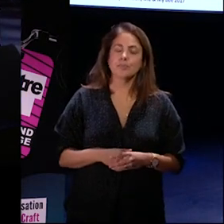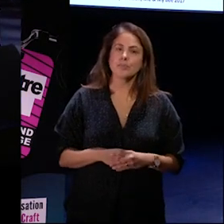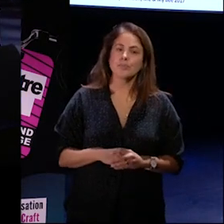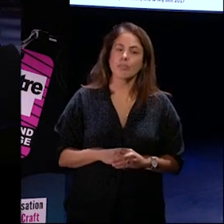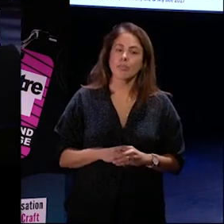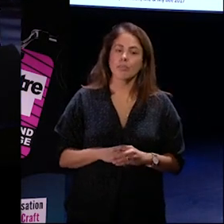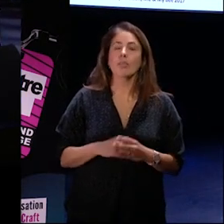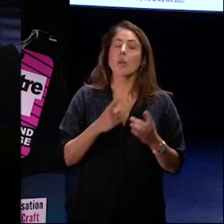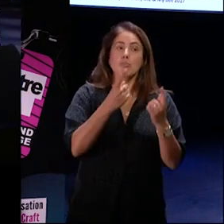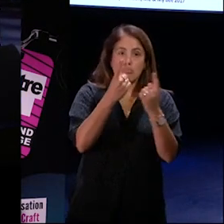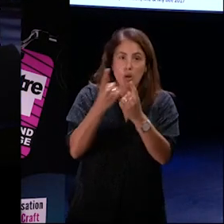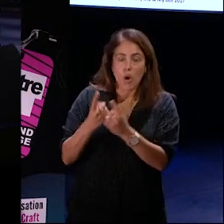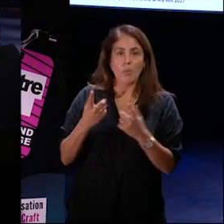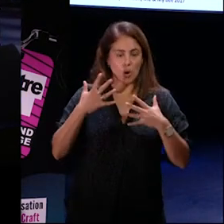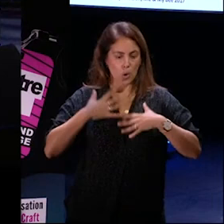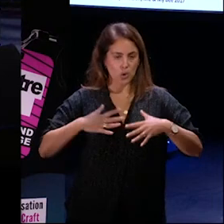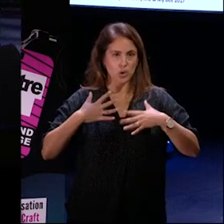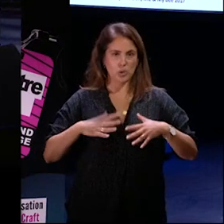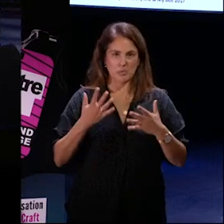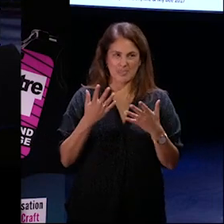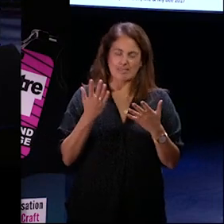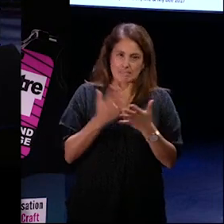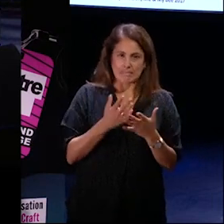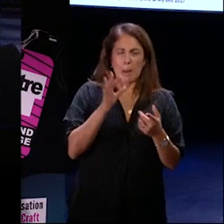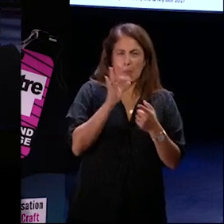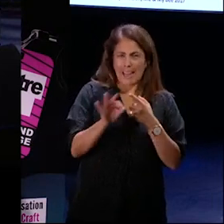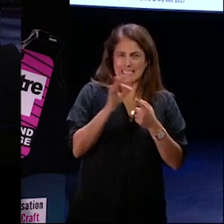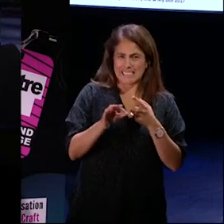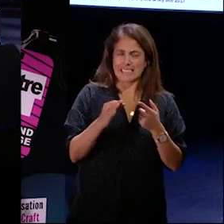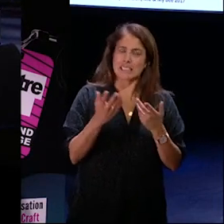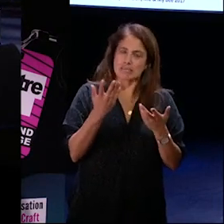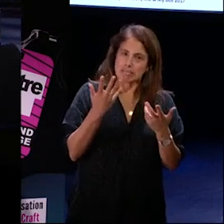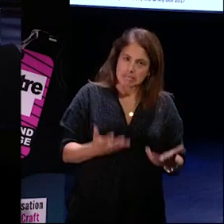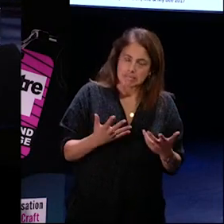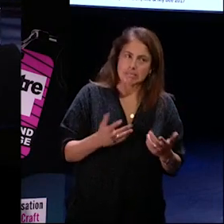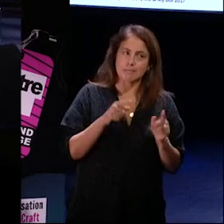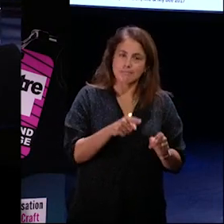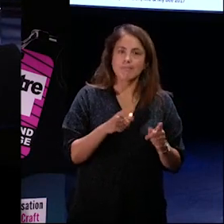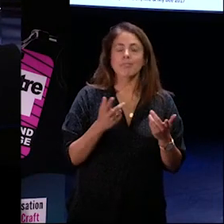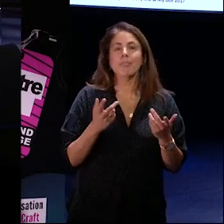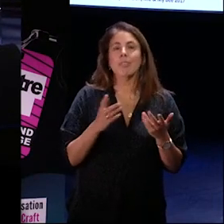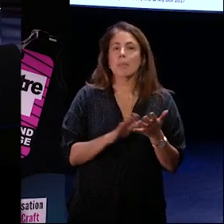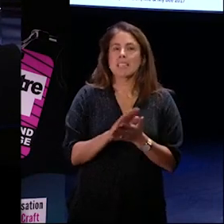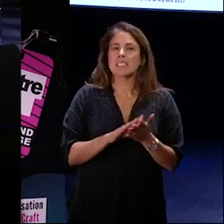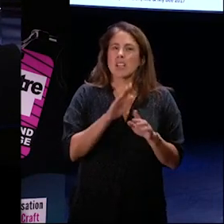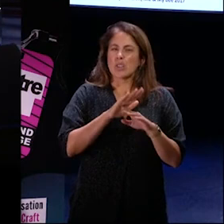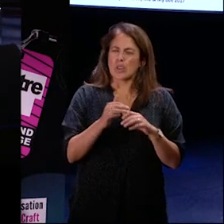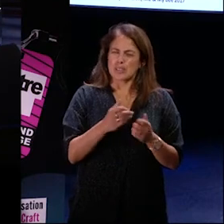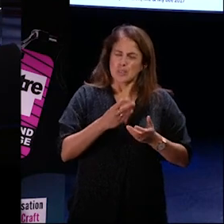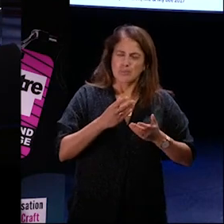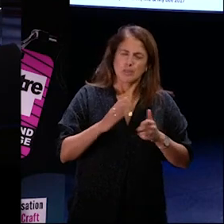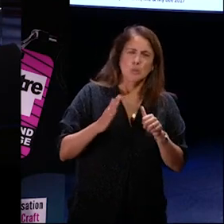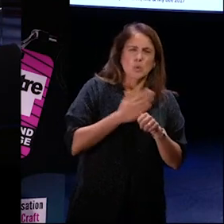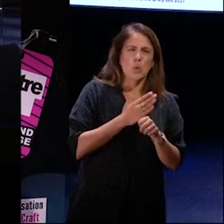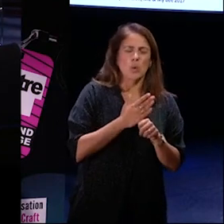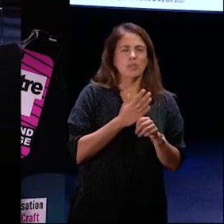Although most of the props and costumes at the time were very plastic heavy, and I have to say, again, like, not necessarily always sourced in the most sustainable